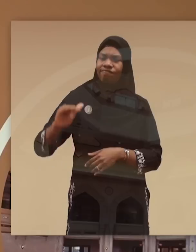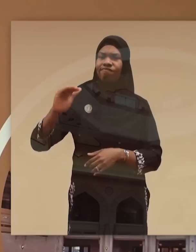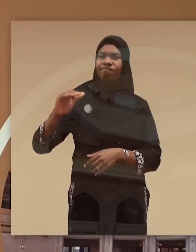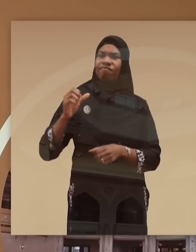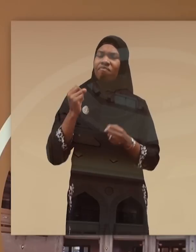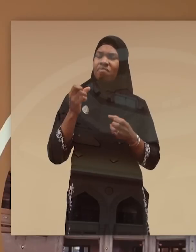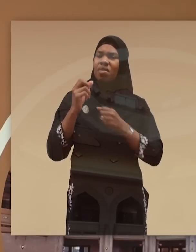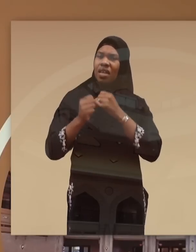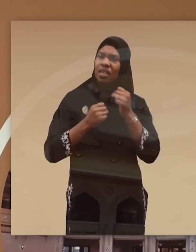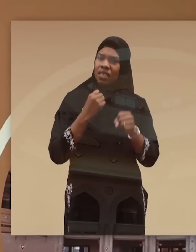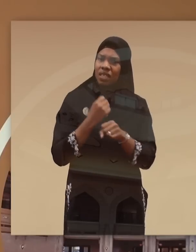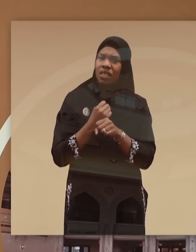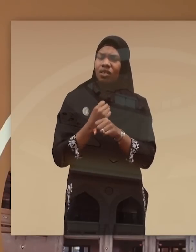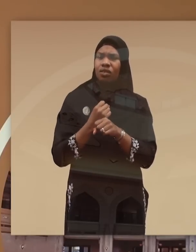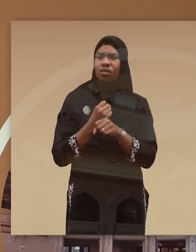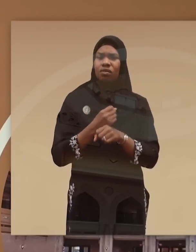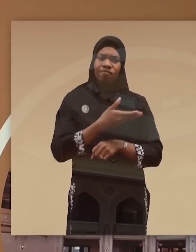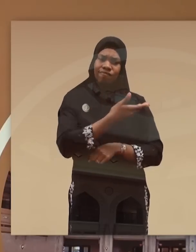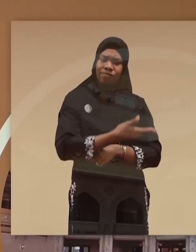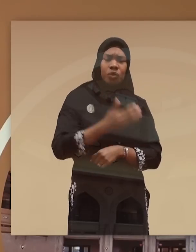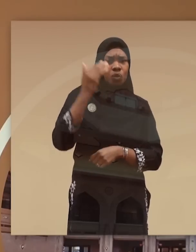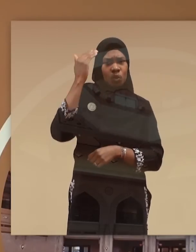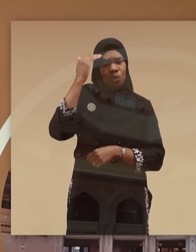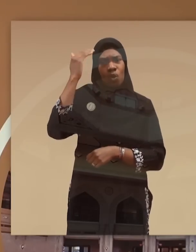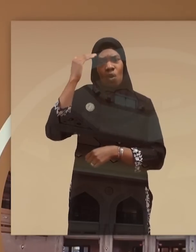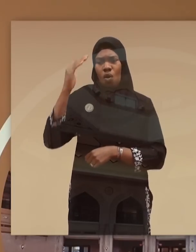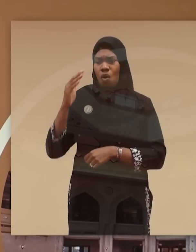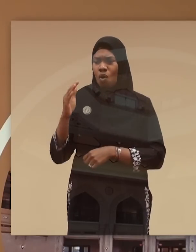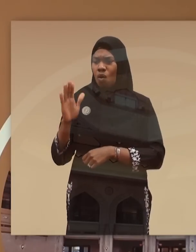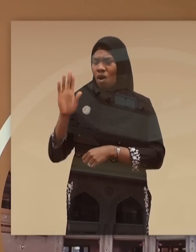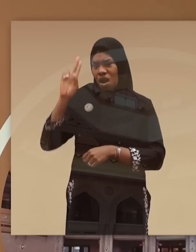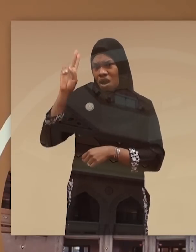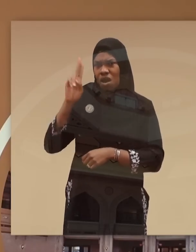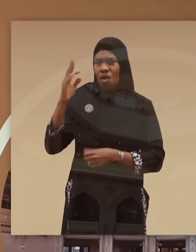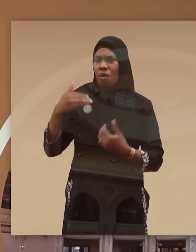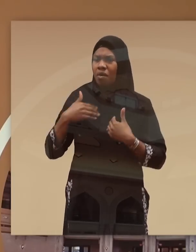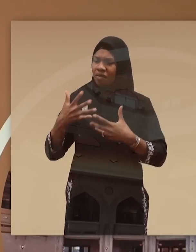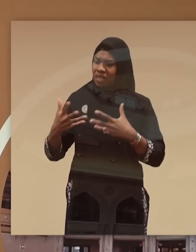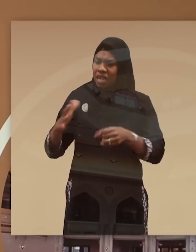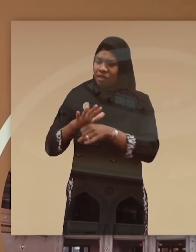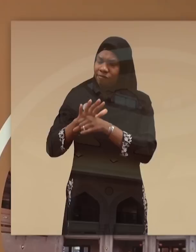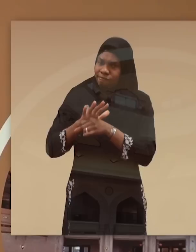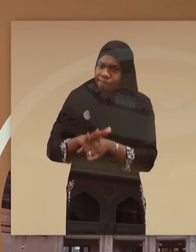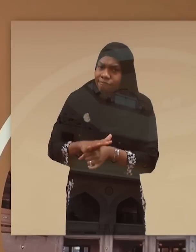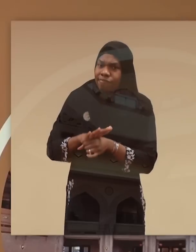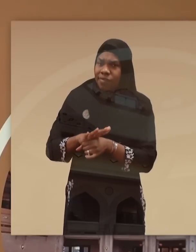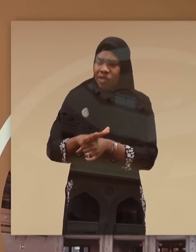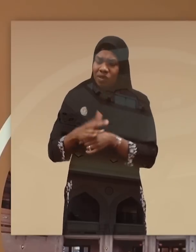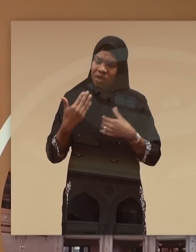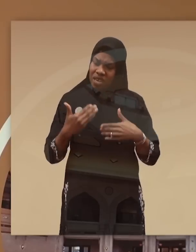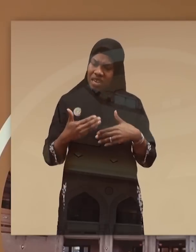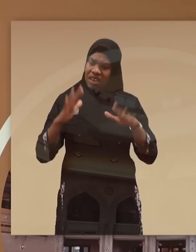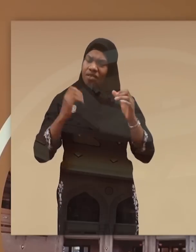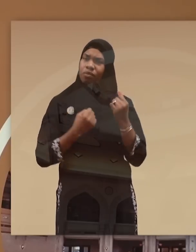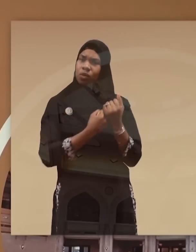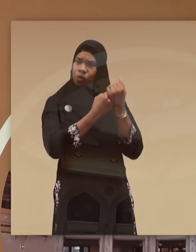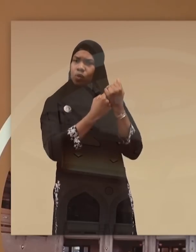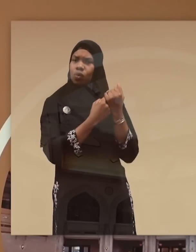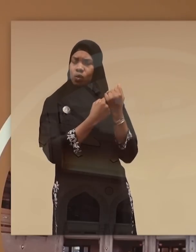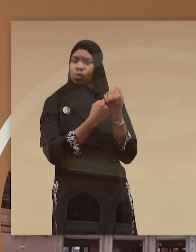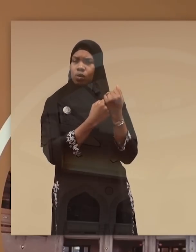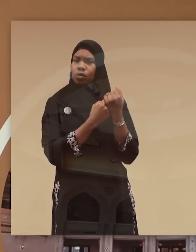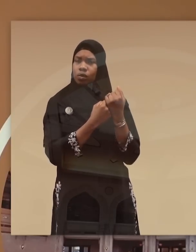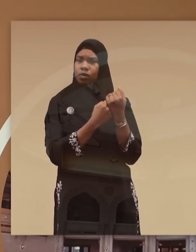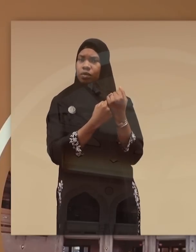tremendous pressure from Quraysh to lift his support to Muhammad sallallahu alayhi wasallam, which is